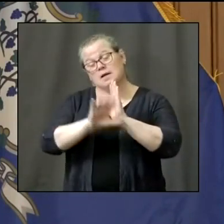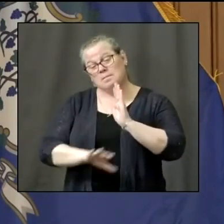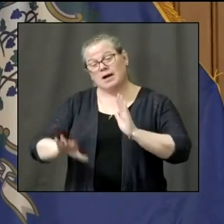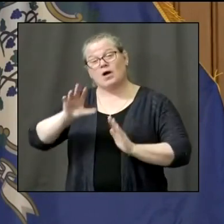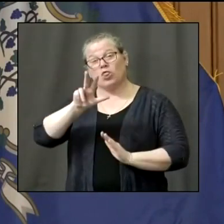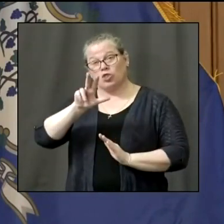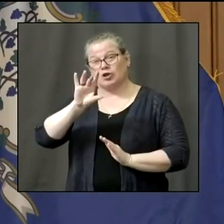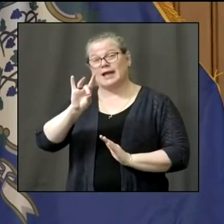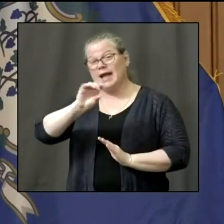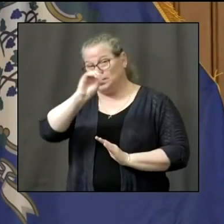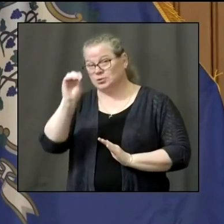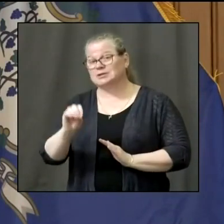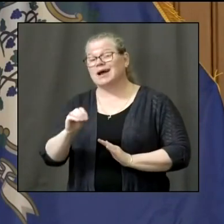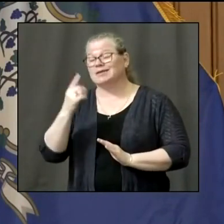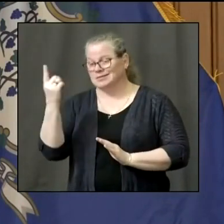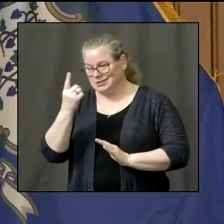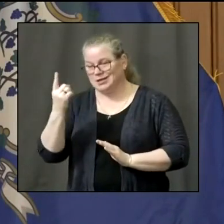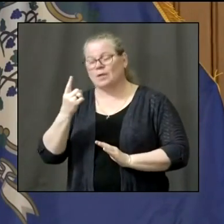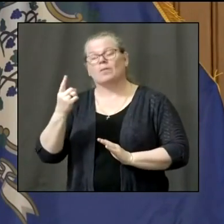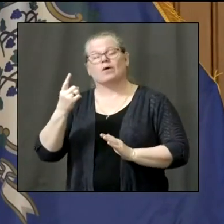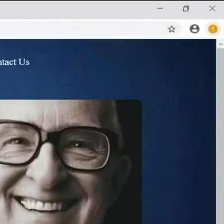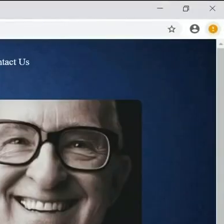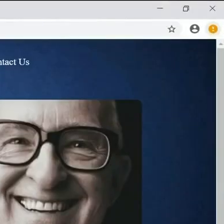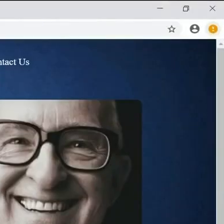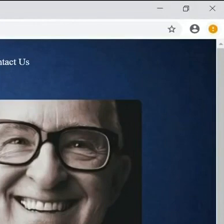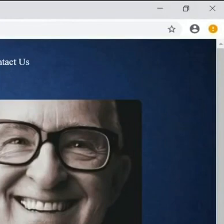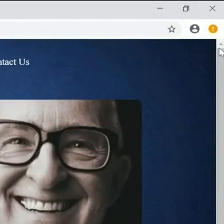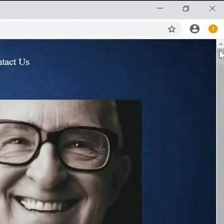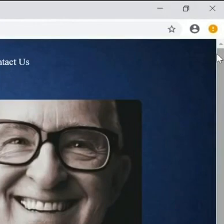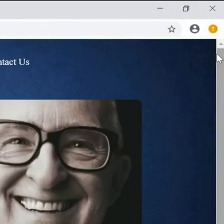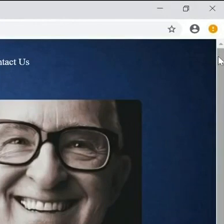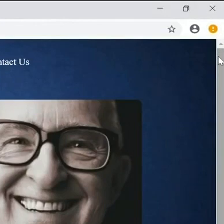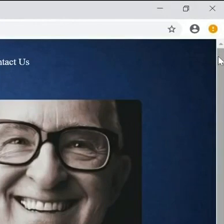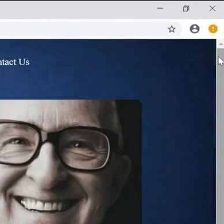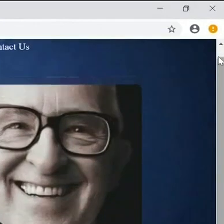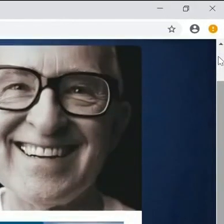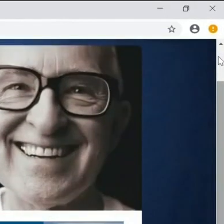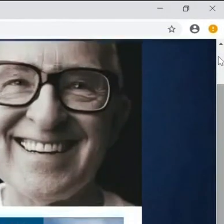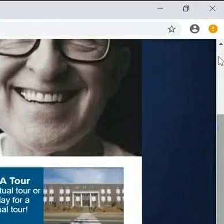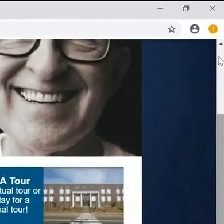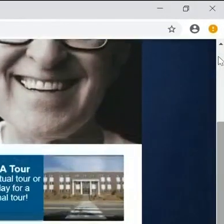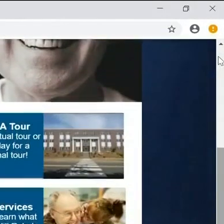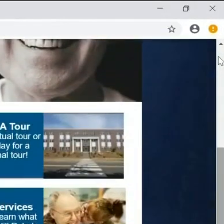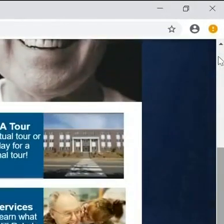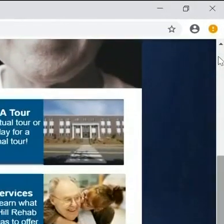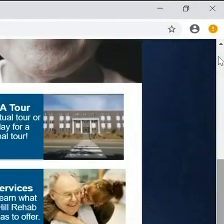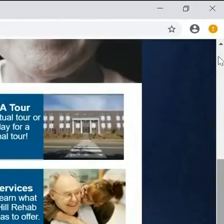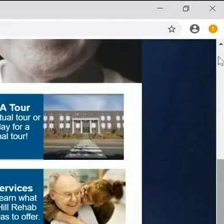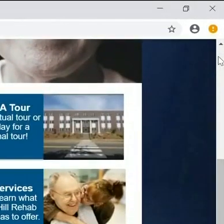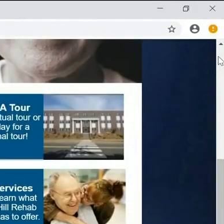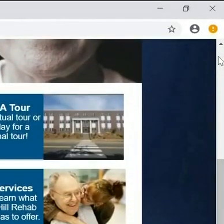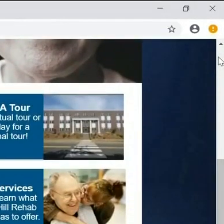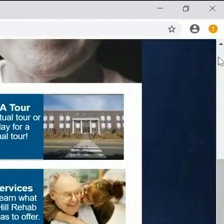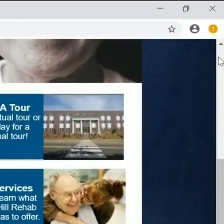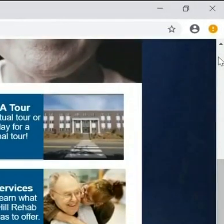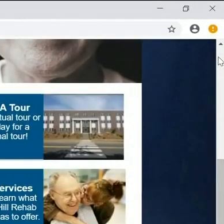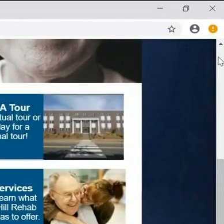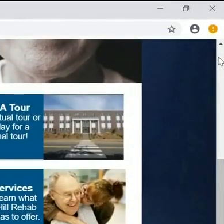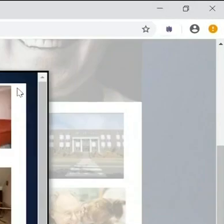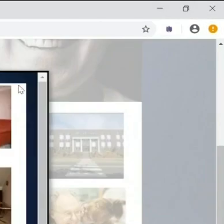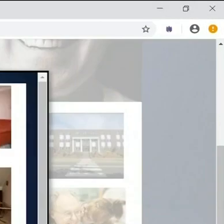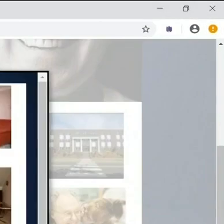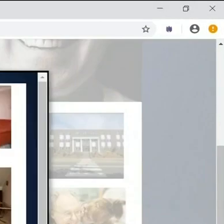an infection. In many cases, more than one infection. In Milford, state officials confirmed more than 40 people have been infected at the Golden Hill